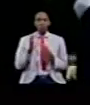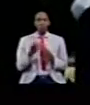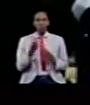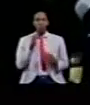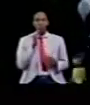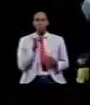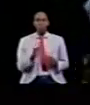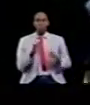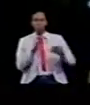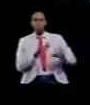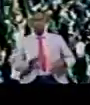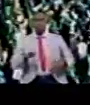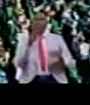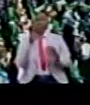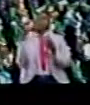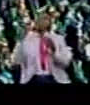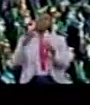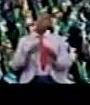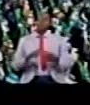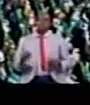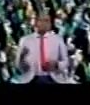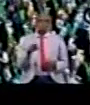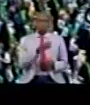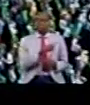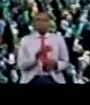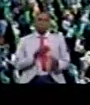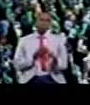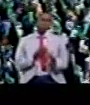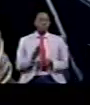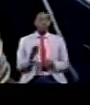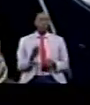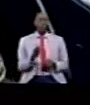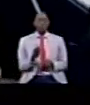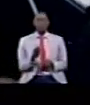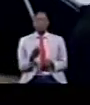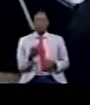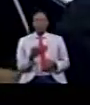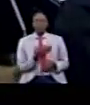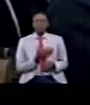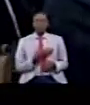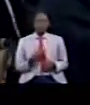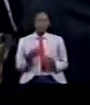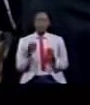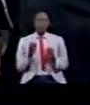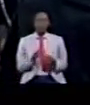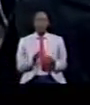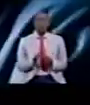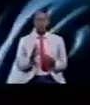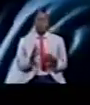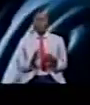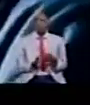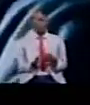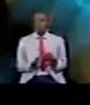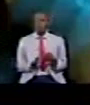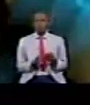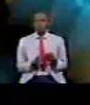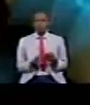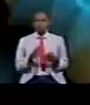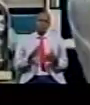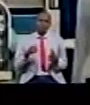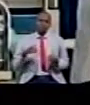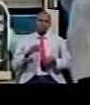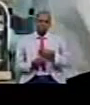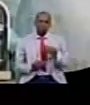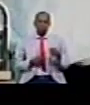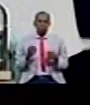about 42 of them. When they saw Elisha, they started abusing Elisha.